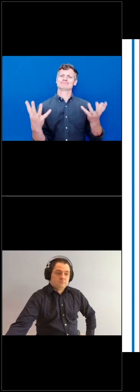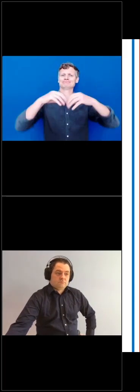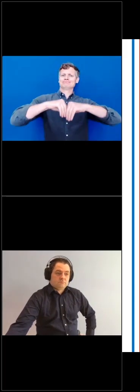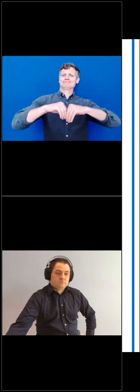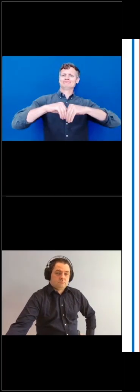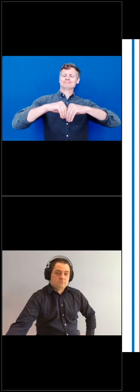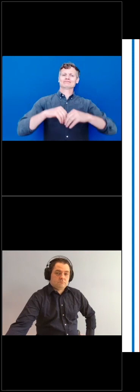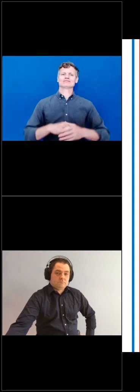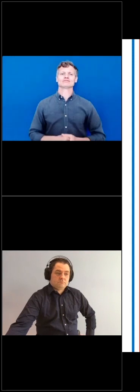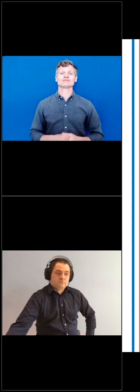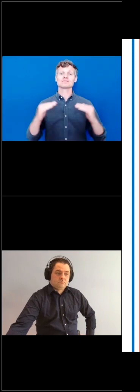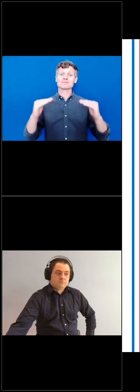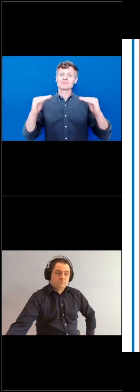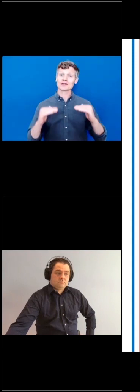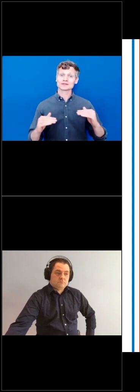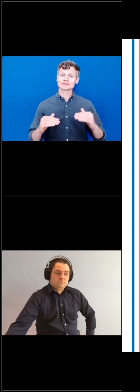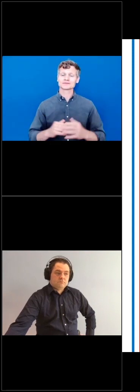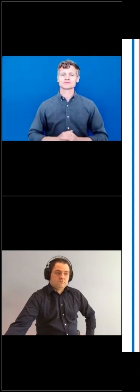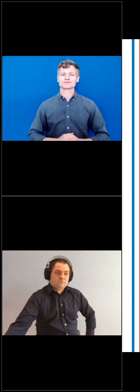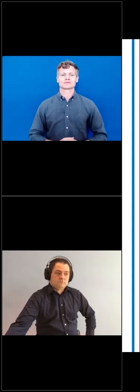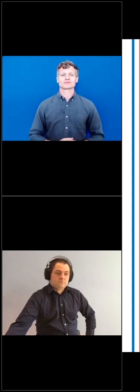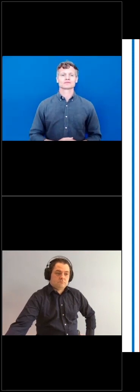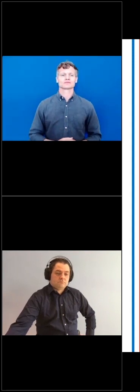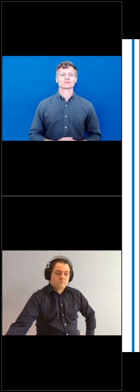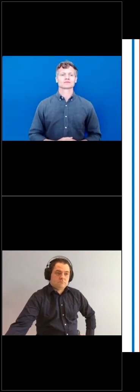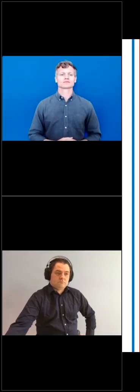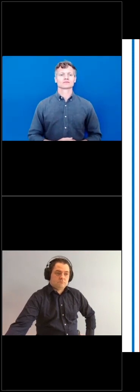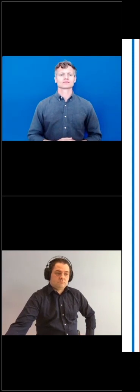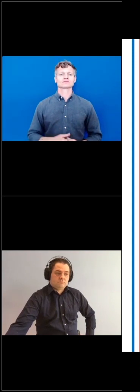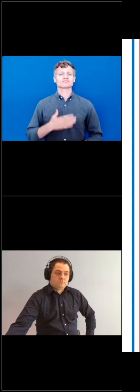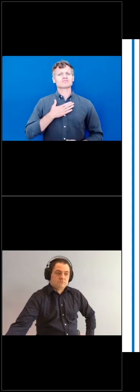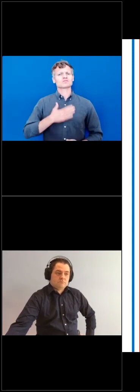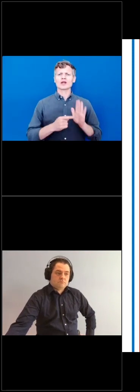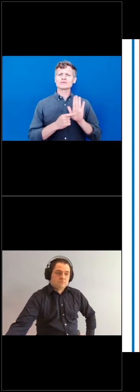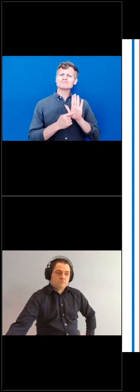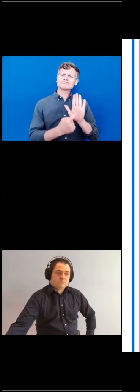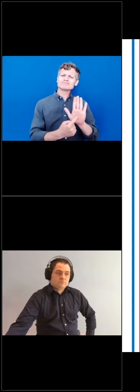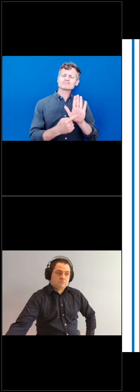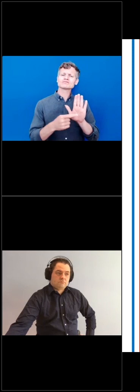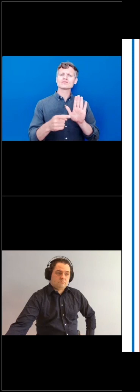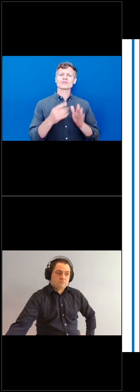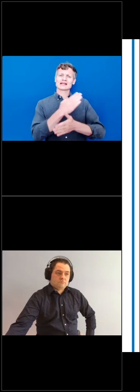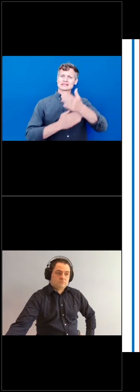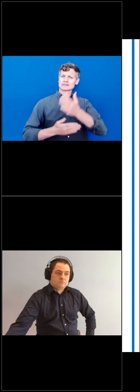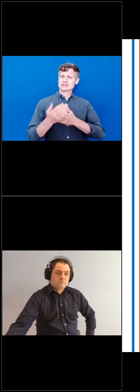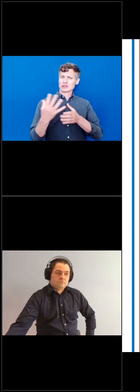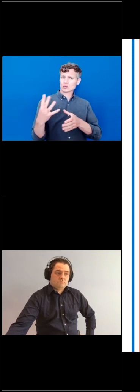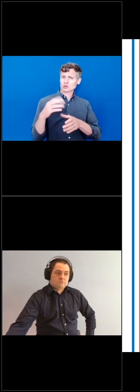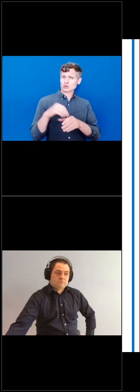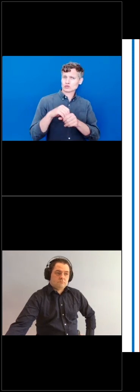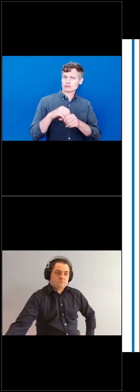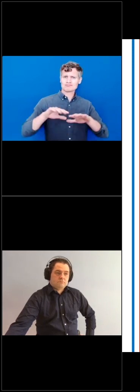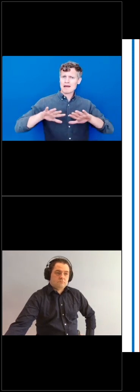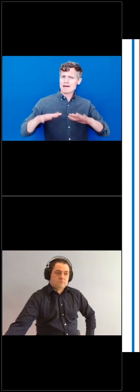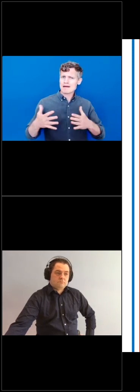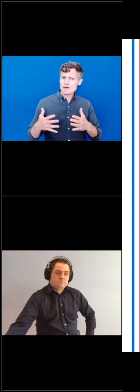I wanted to highlight quickly, to arrive to disability inclusion, we need to allow us using a twin track,